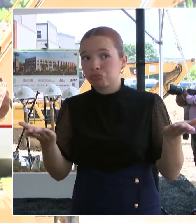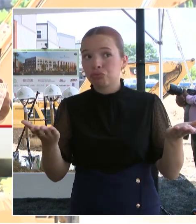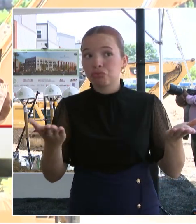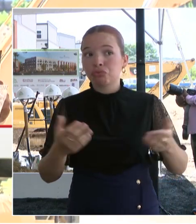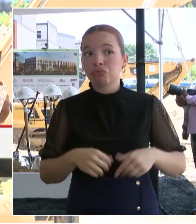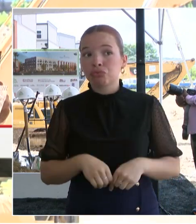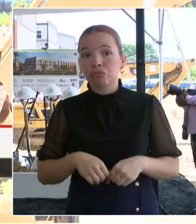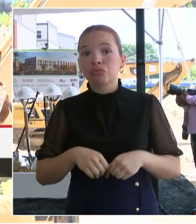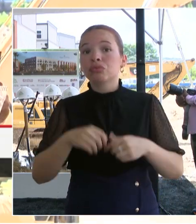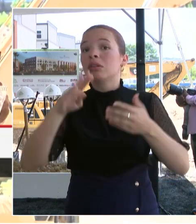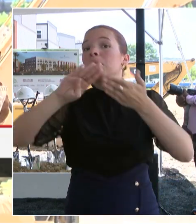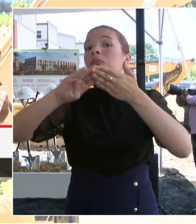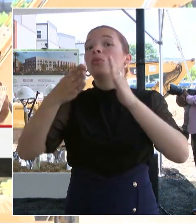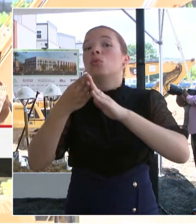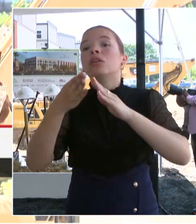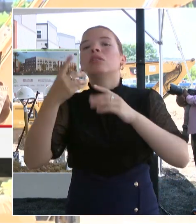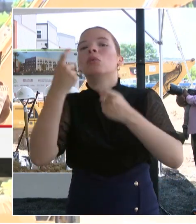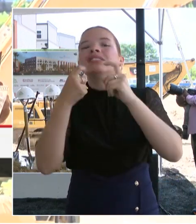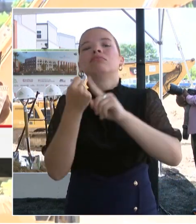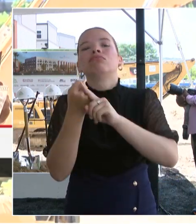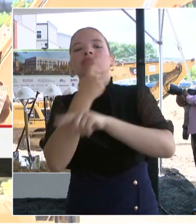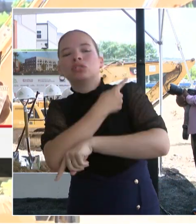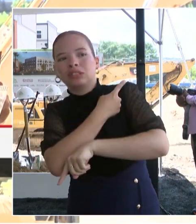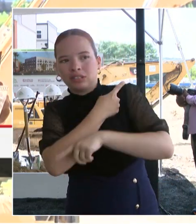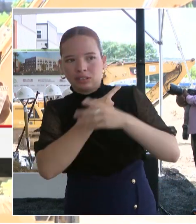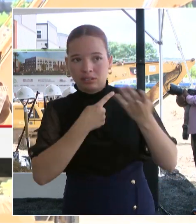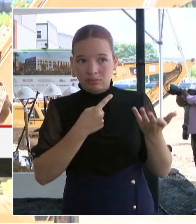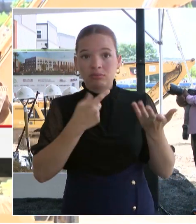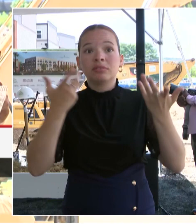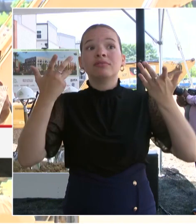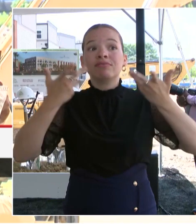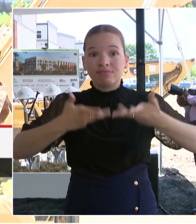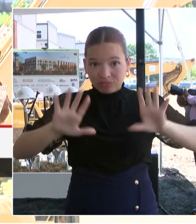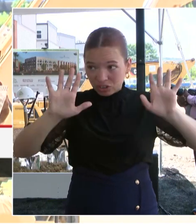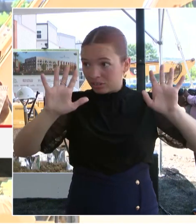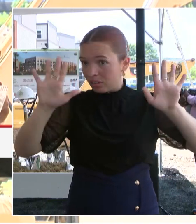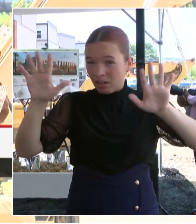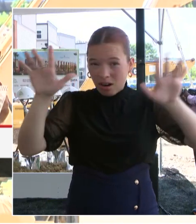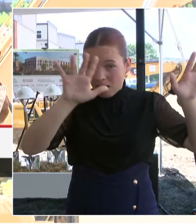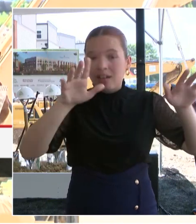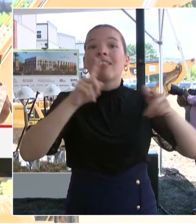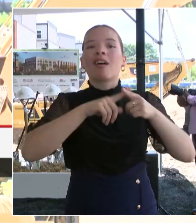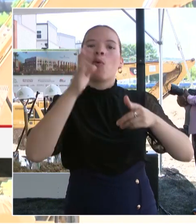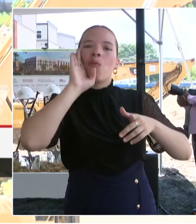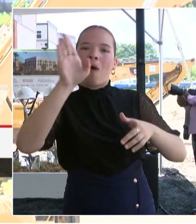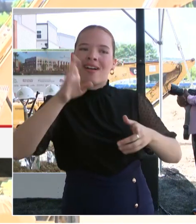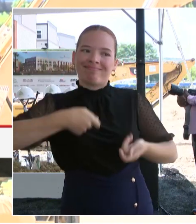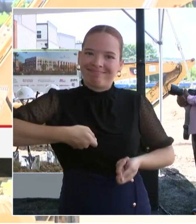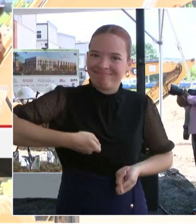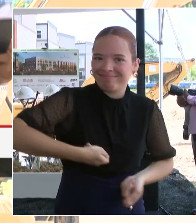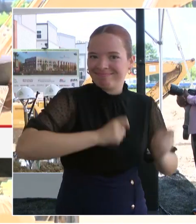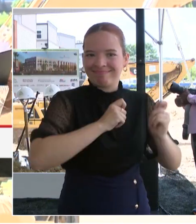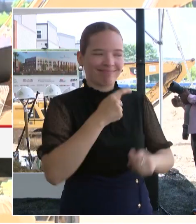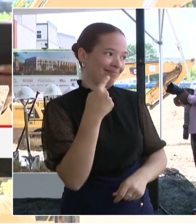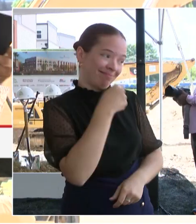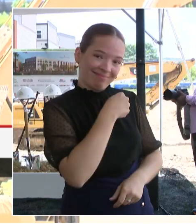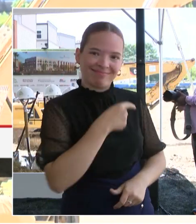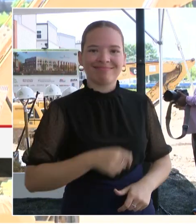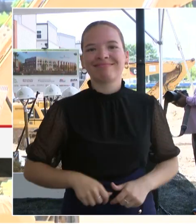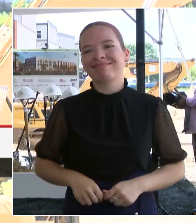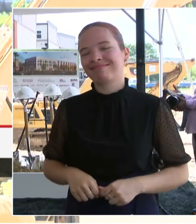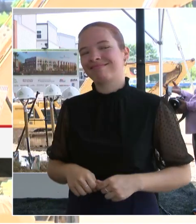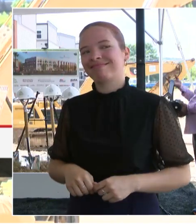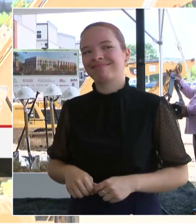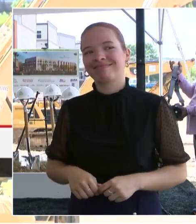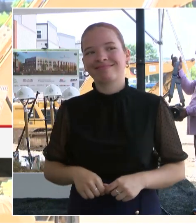we'll shovel some dirt. Any questions? Oh, before I do that,